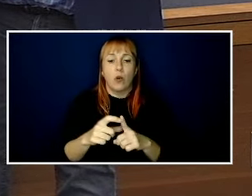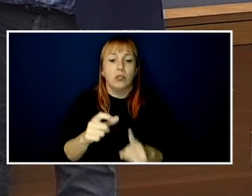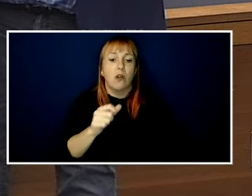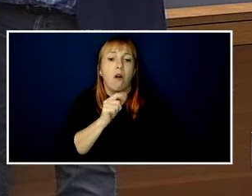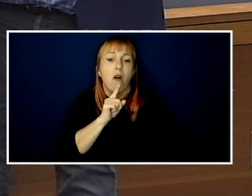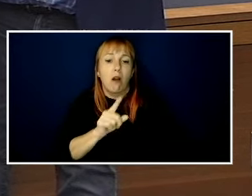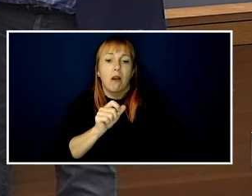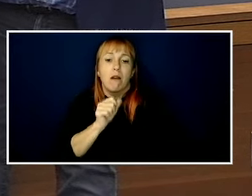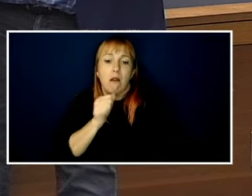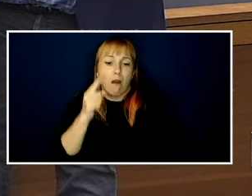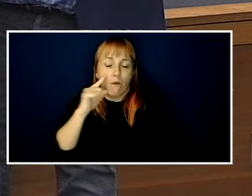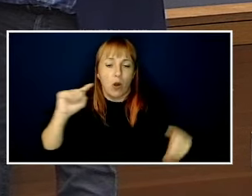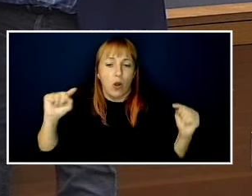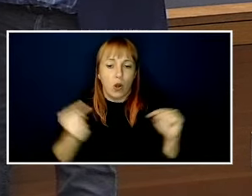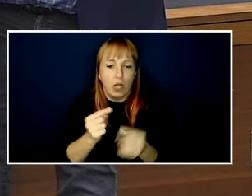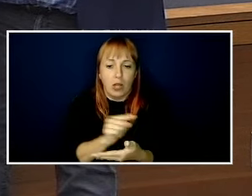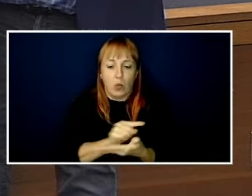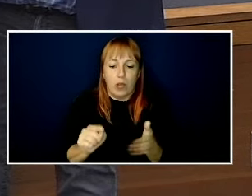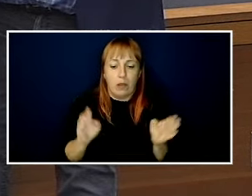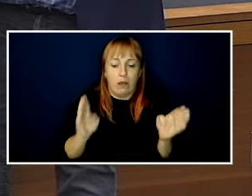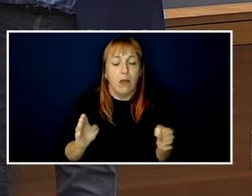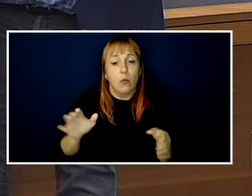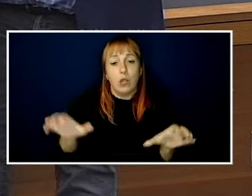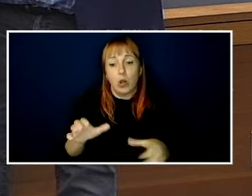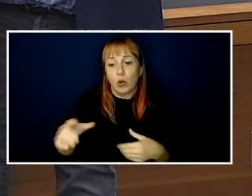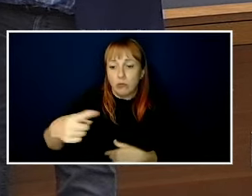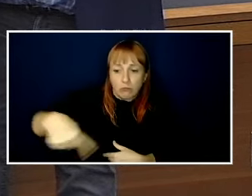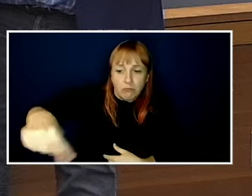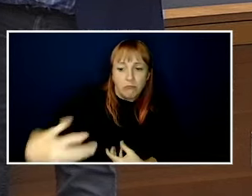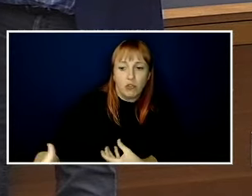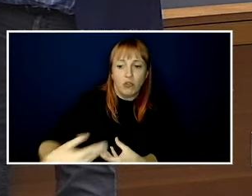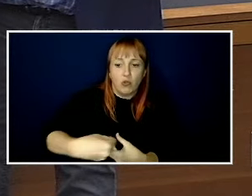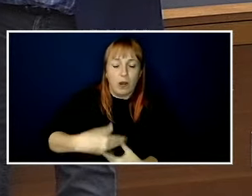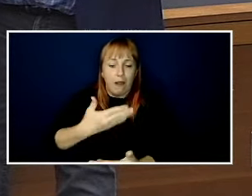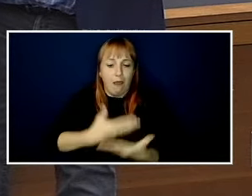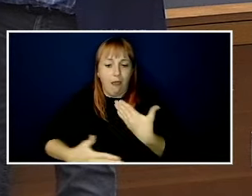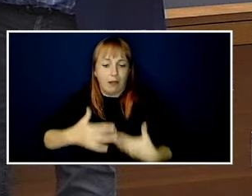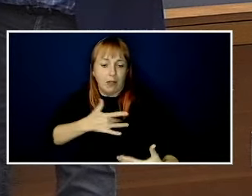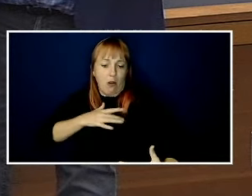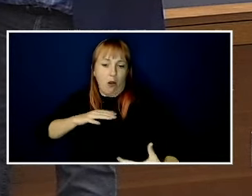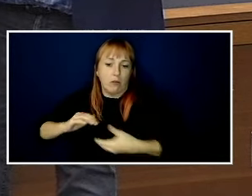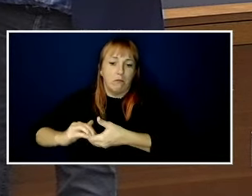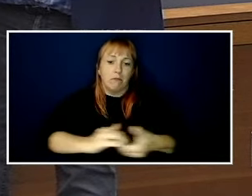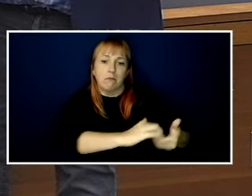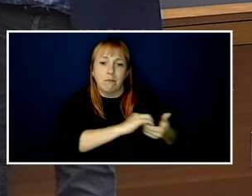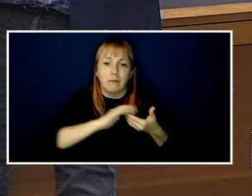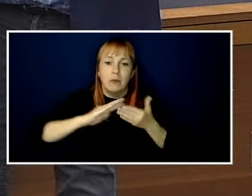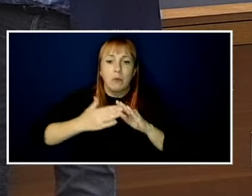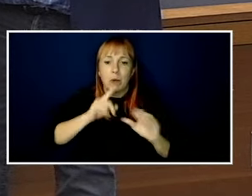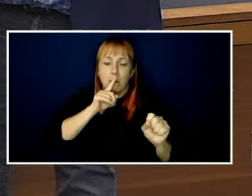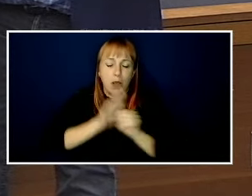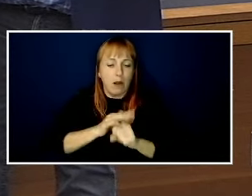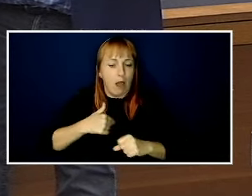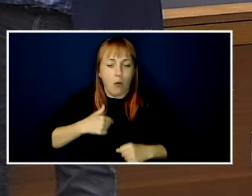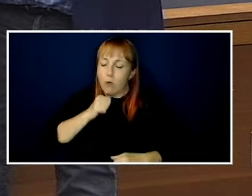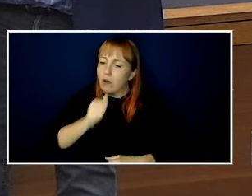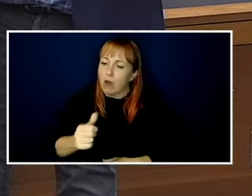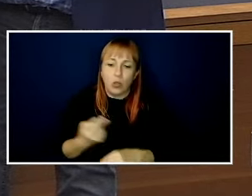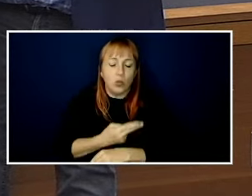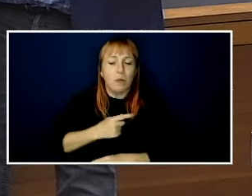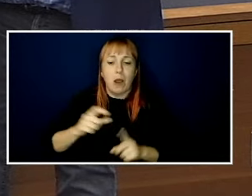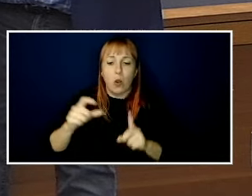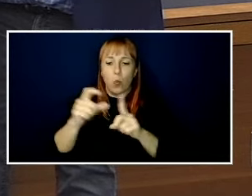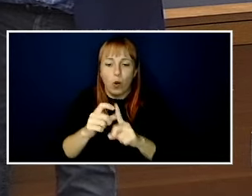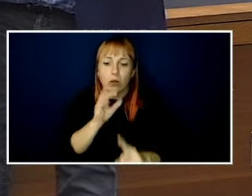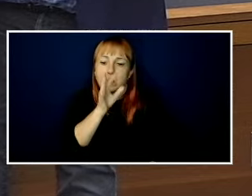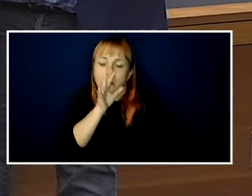Week, and encourage residents to join hands and hearts to unite as a family and a community to pledge that I will not use my hands or words for hurting